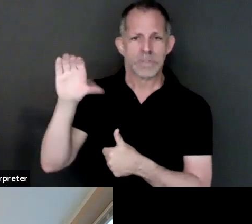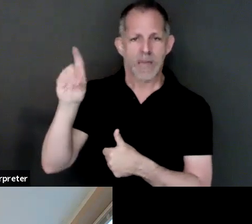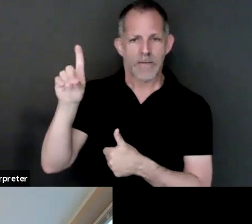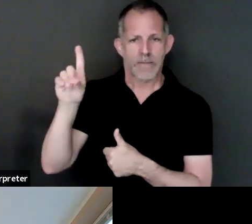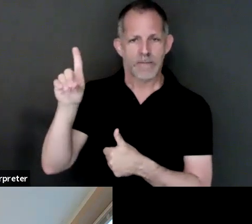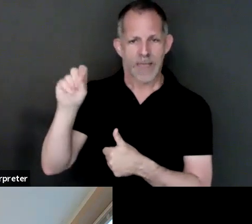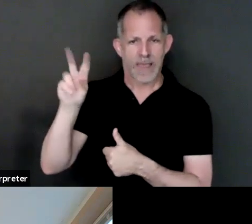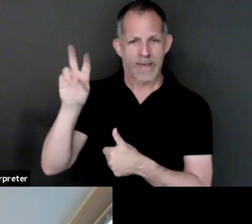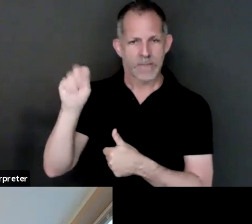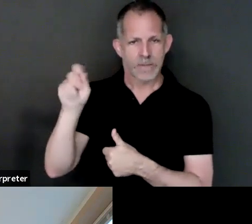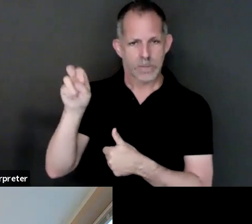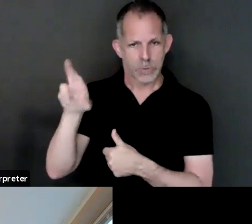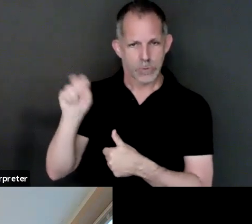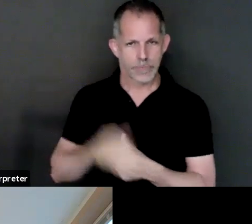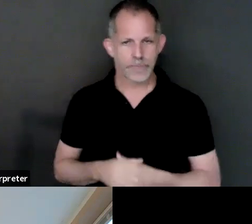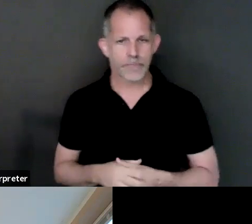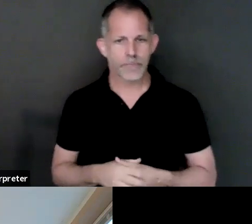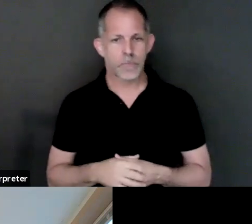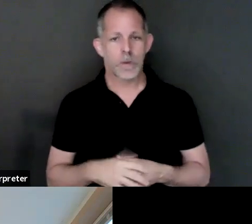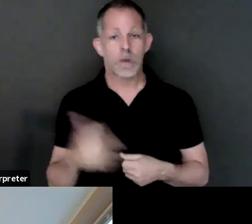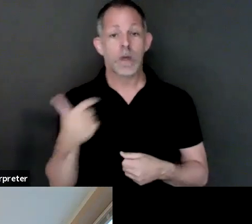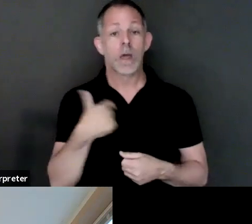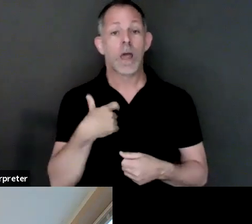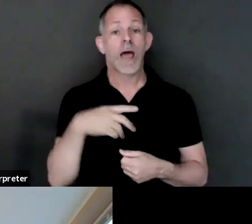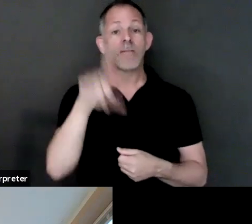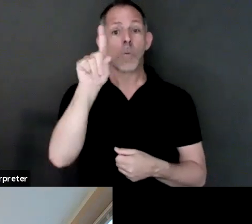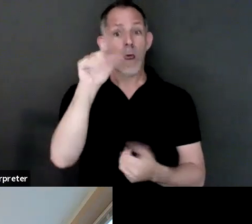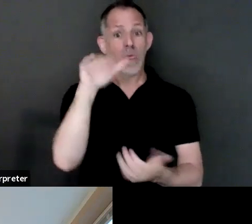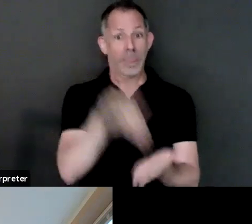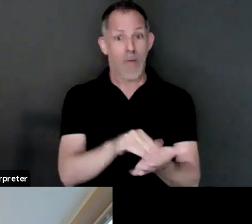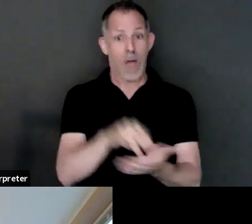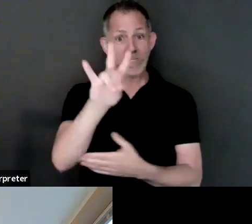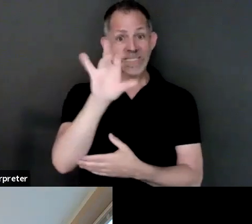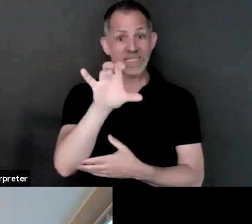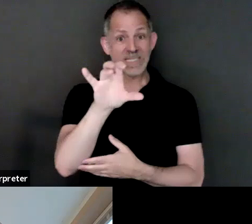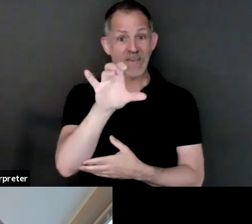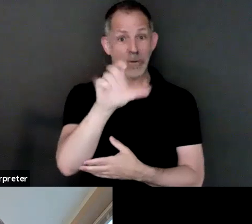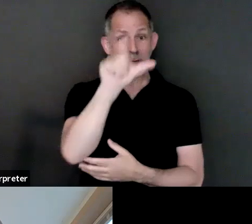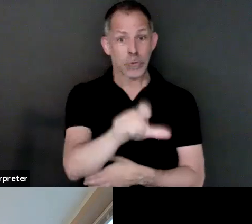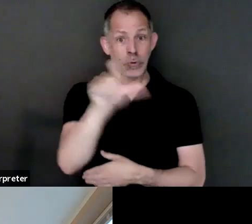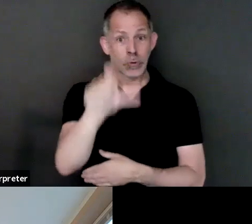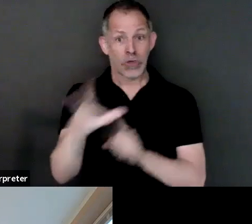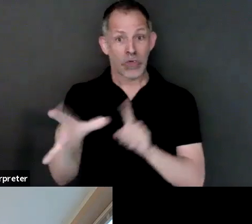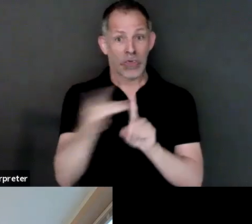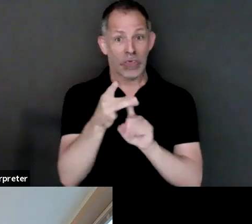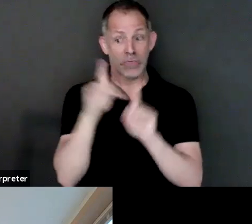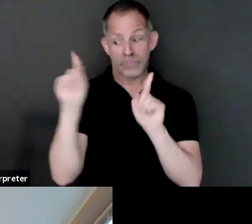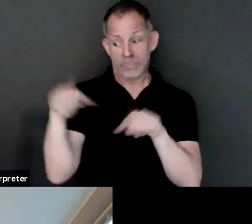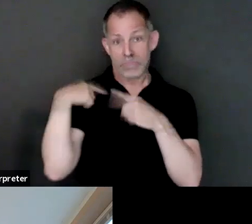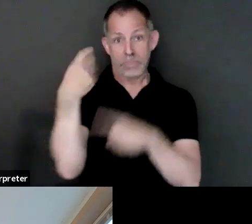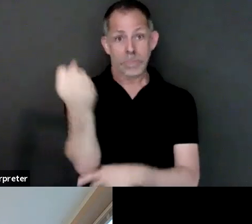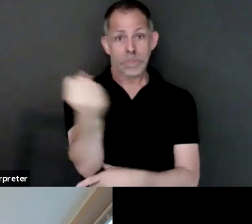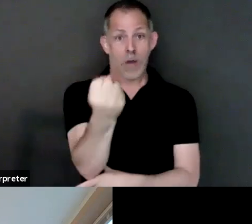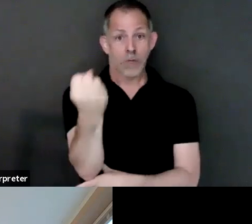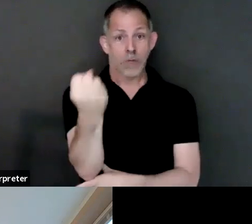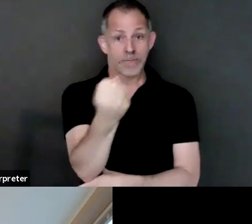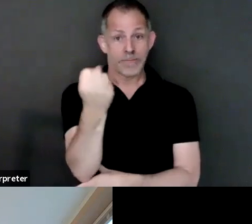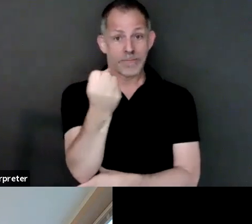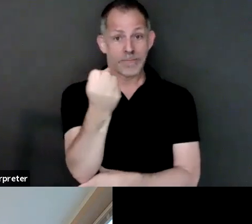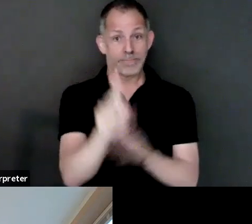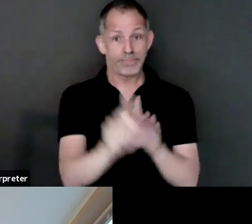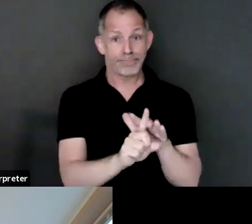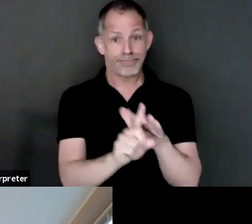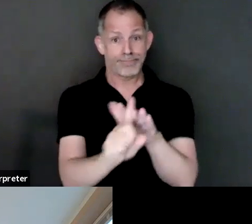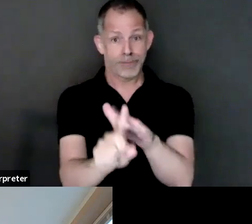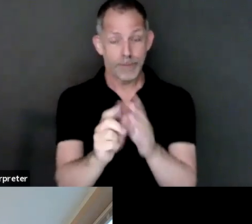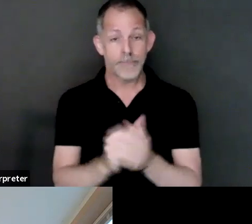reported last week, ending on Saturday, the 14th of August, up from 1,300 the prior week, and bringing our two-week